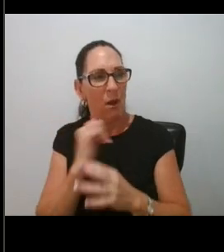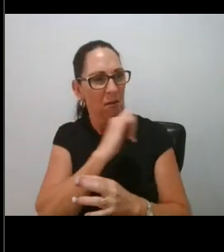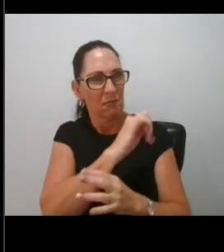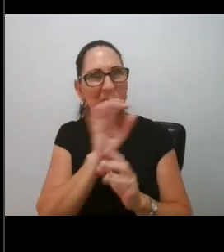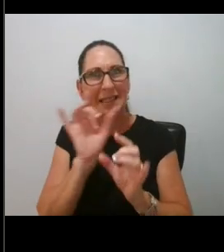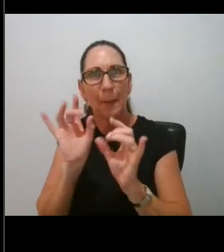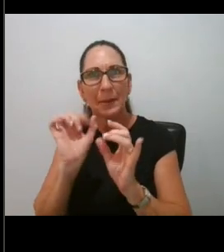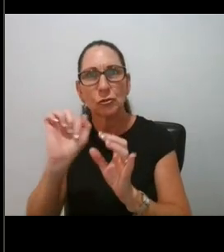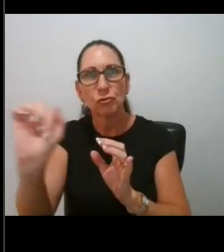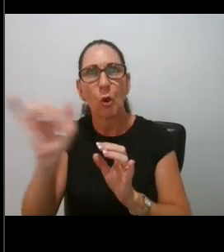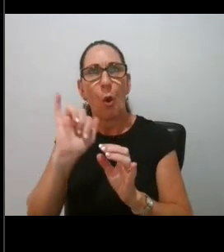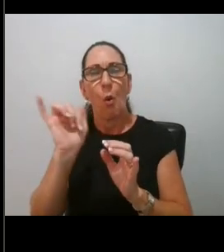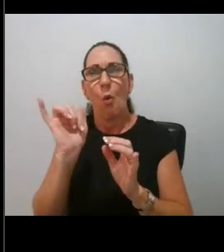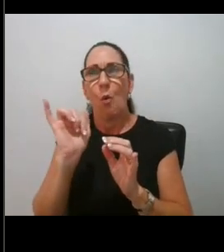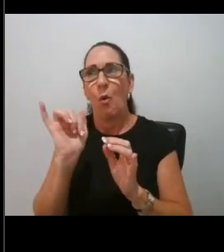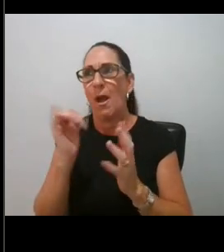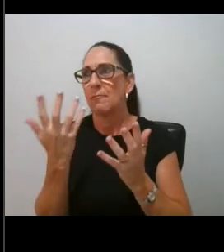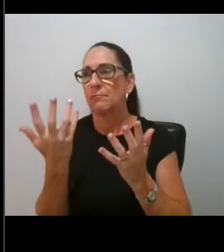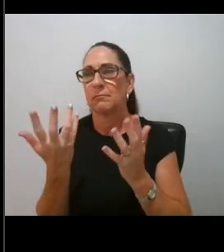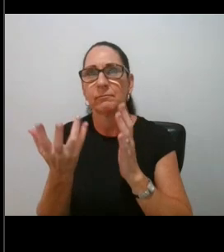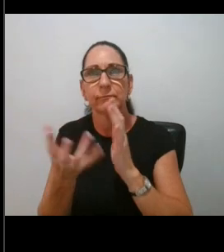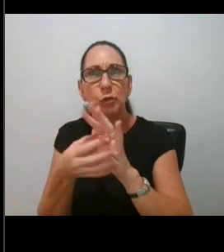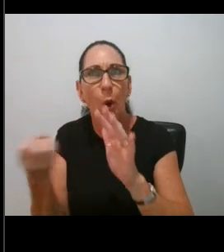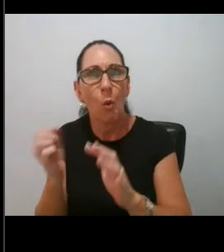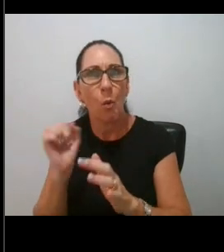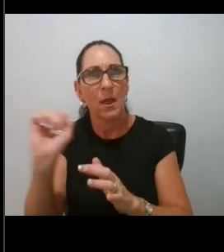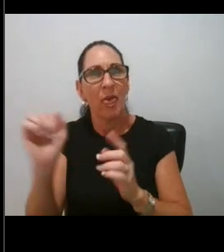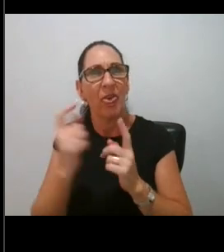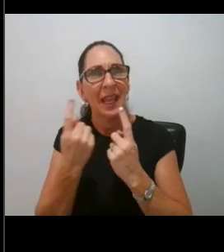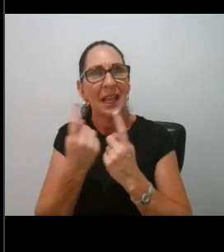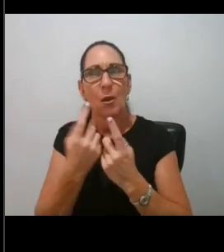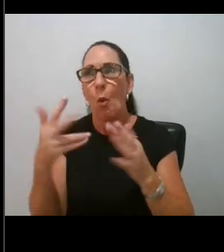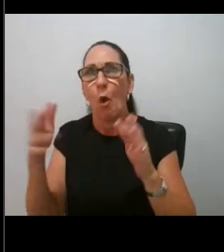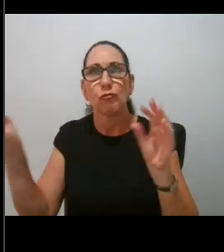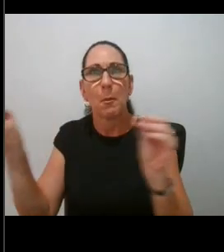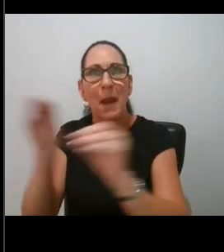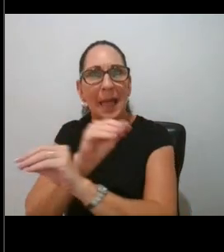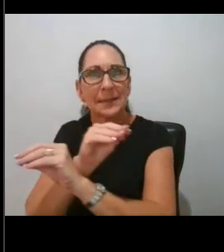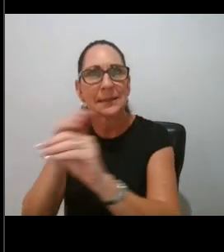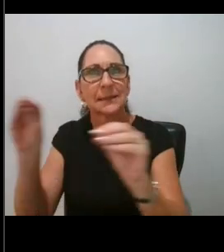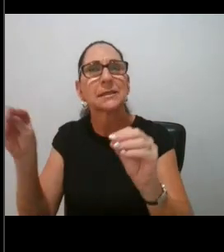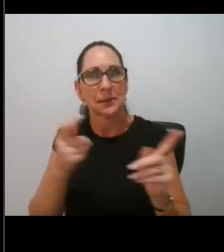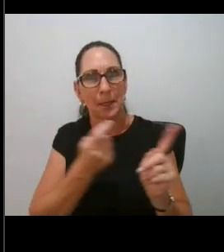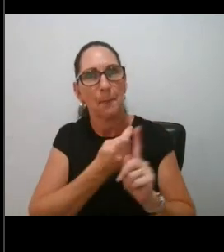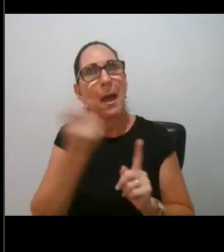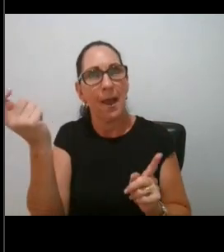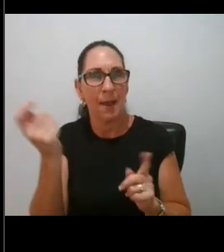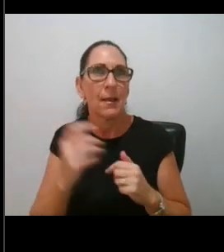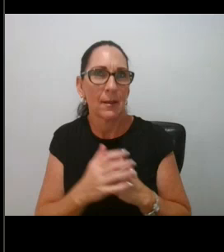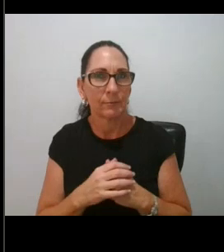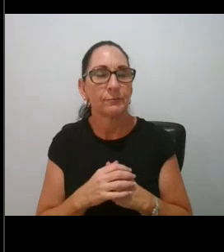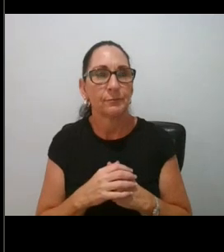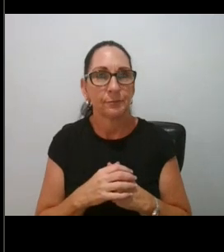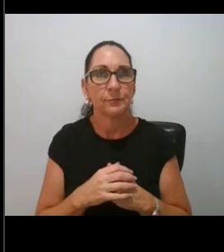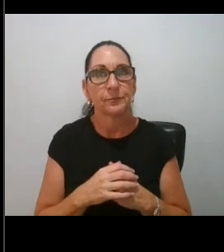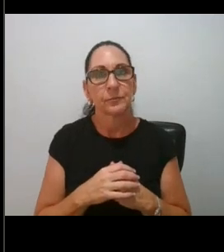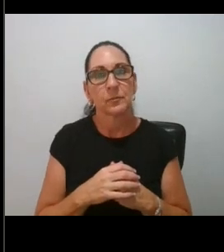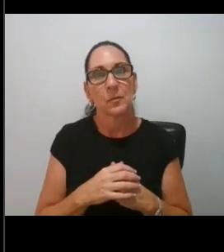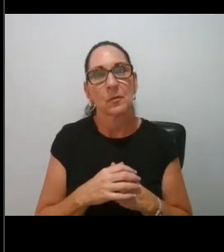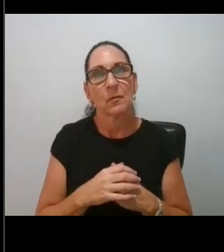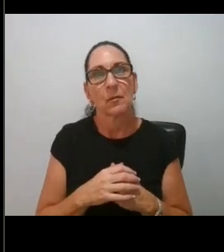a repair bill or a replacement item. It's important that in